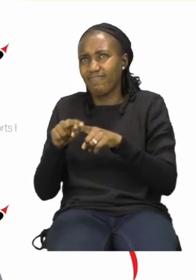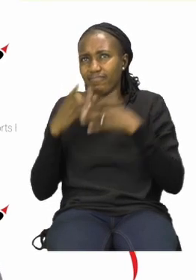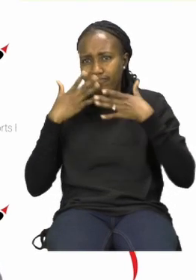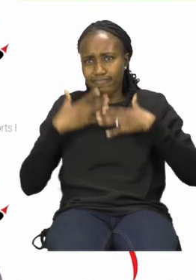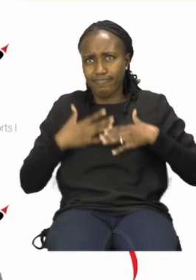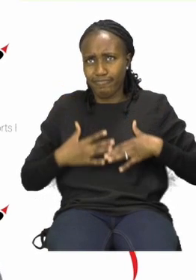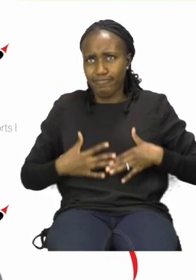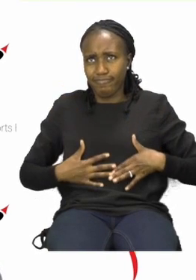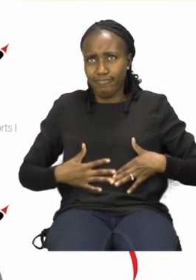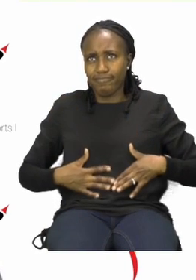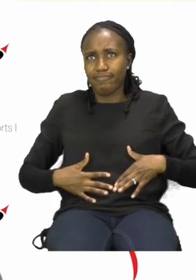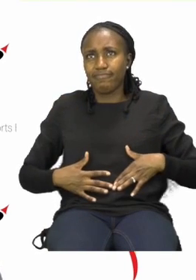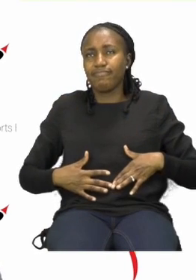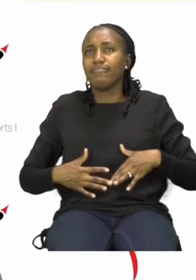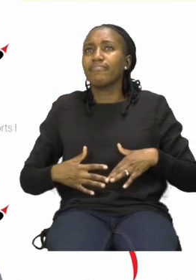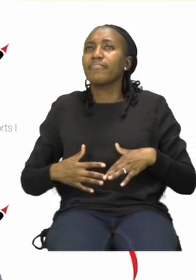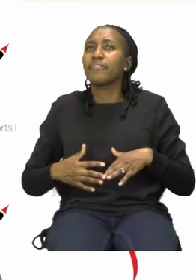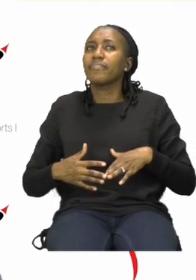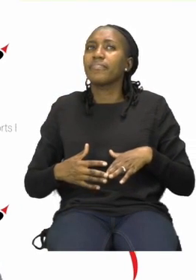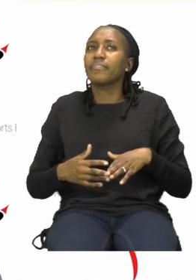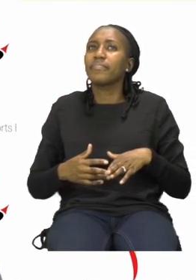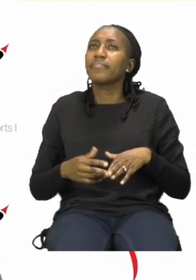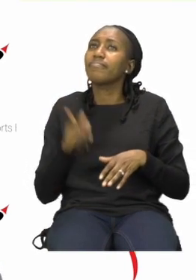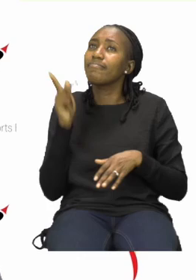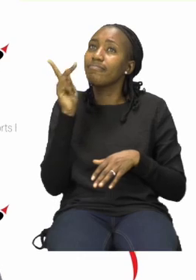bokken. Also, we have